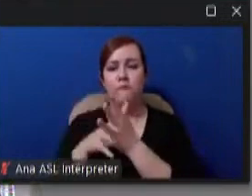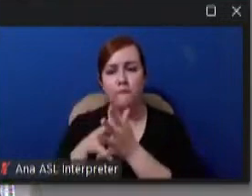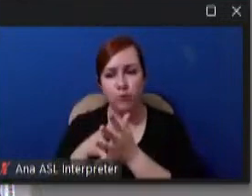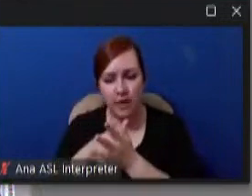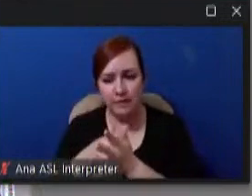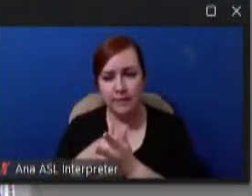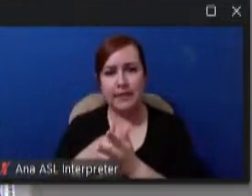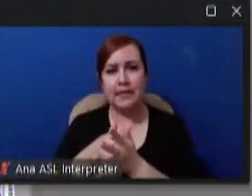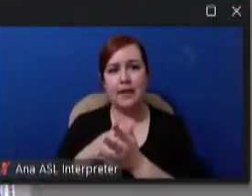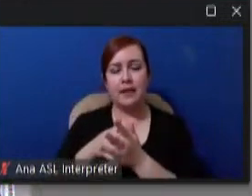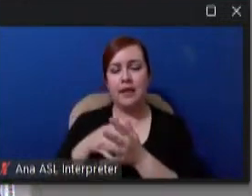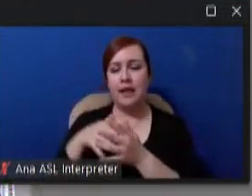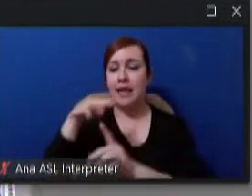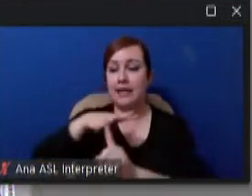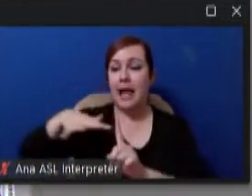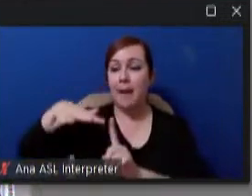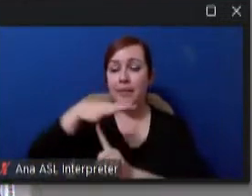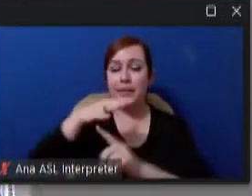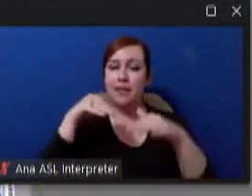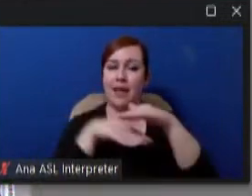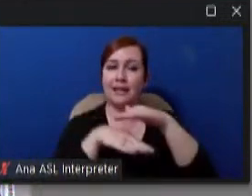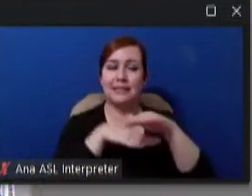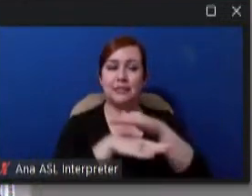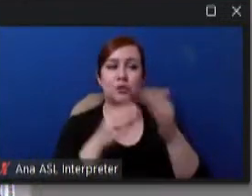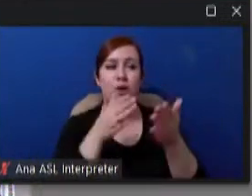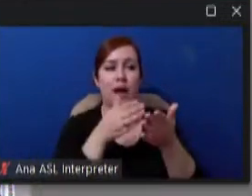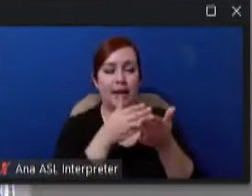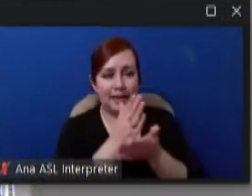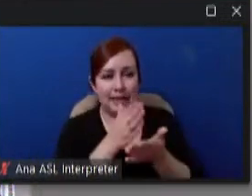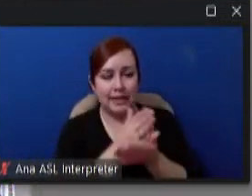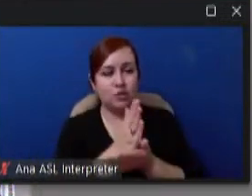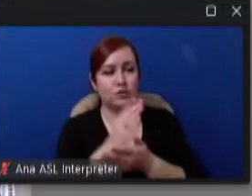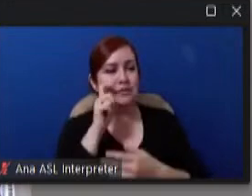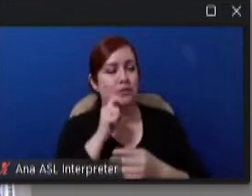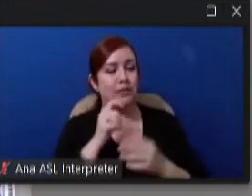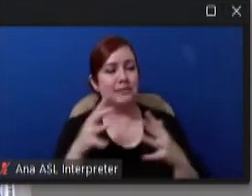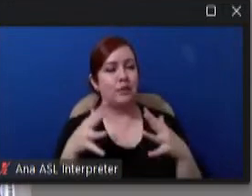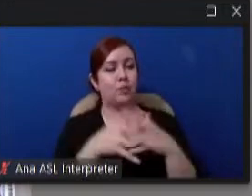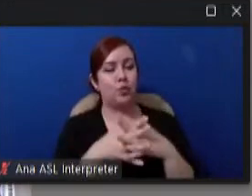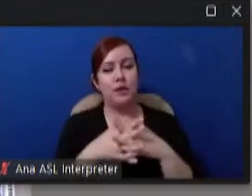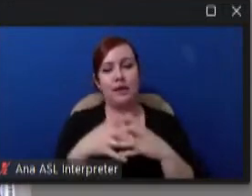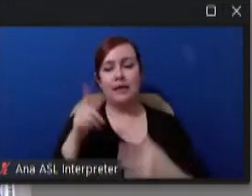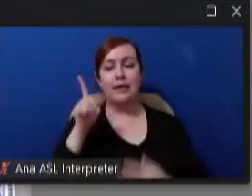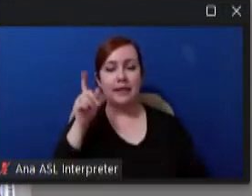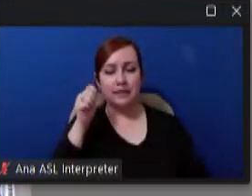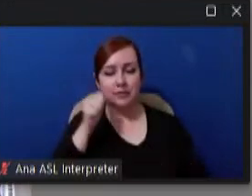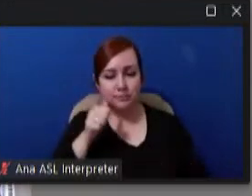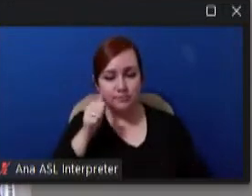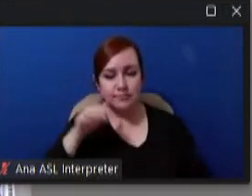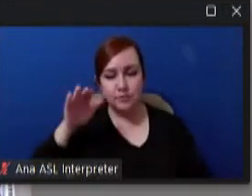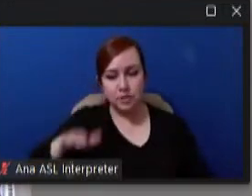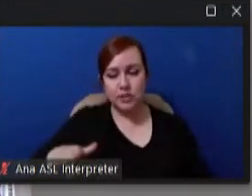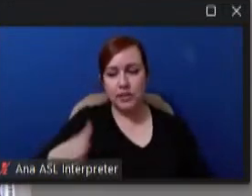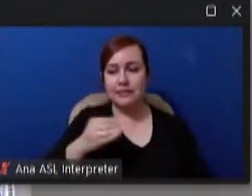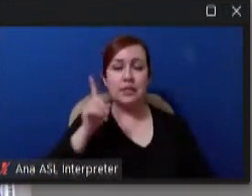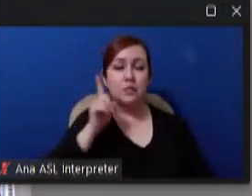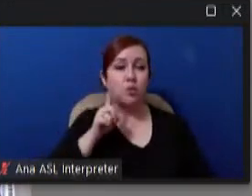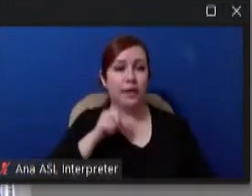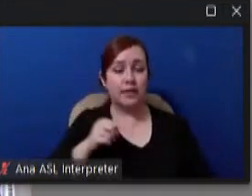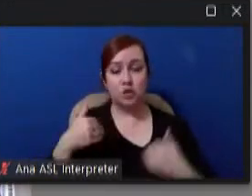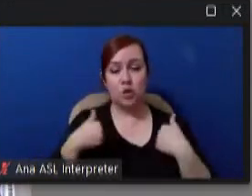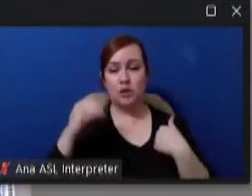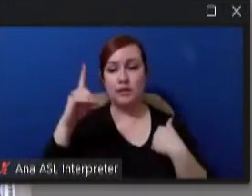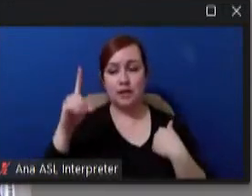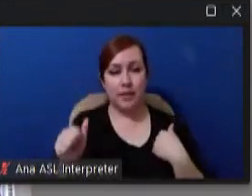is significant institutional weakness in terms of girls and women with disabilities access